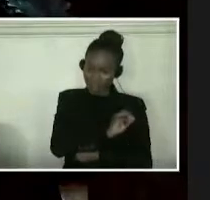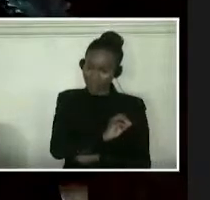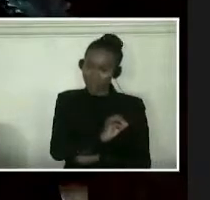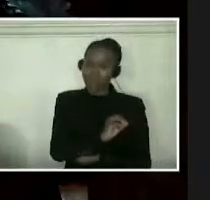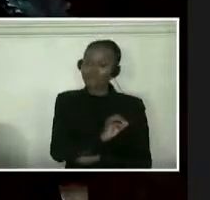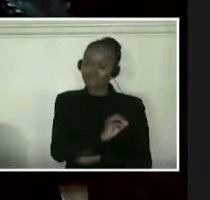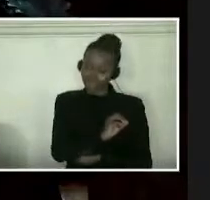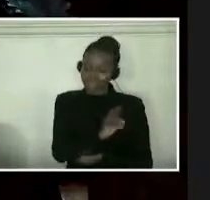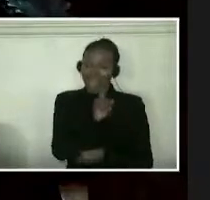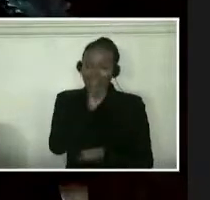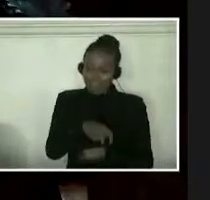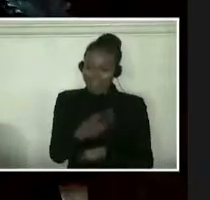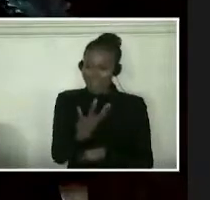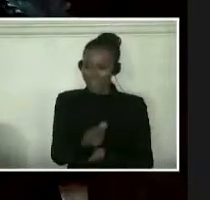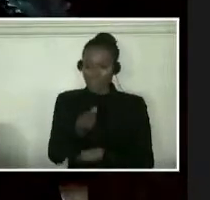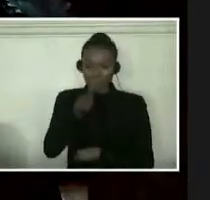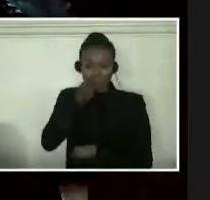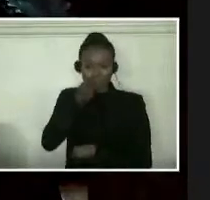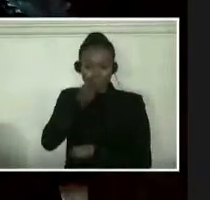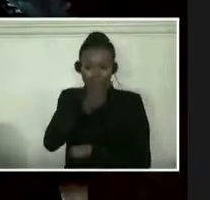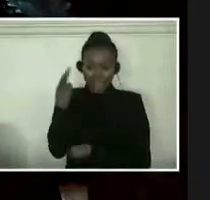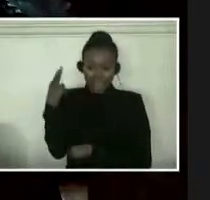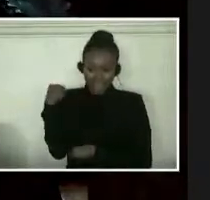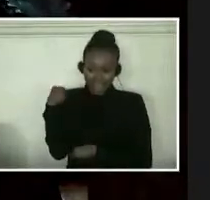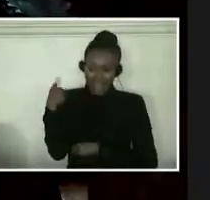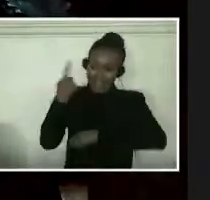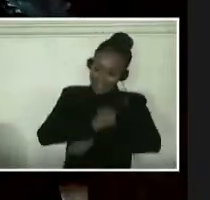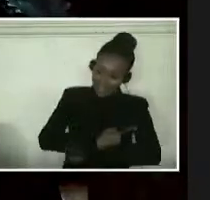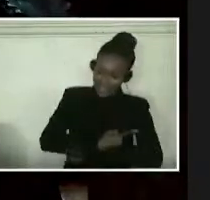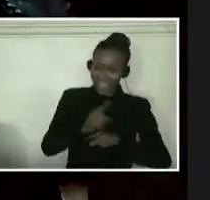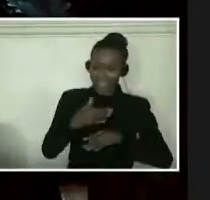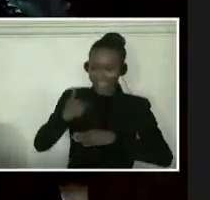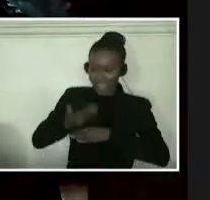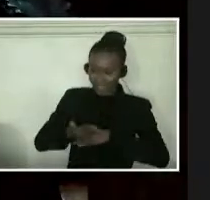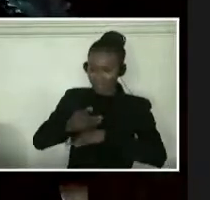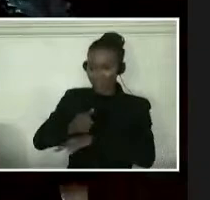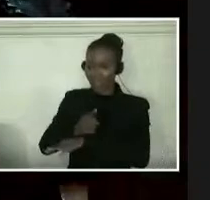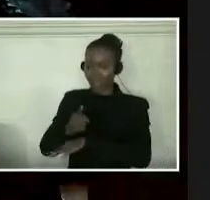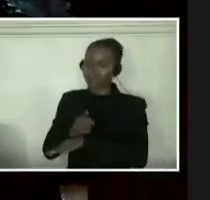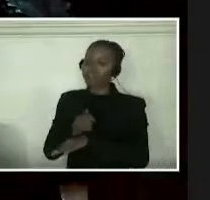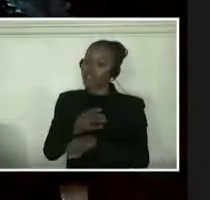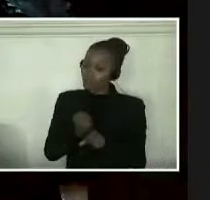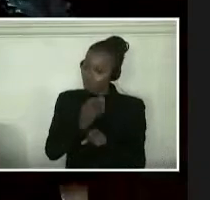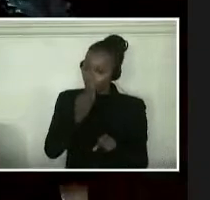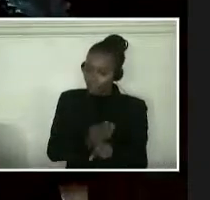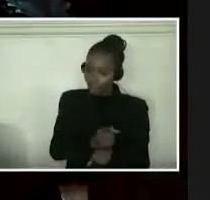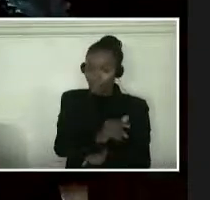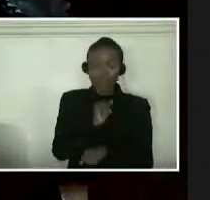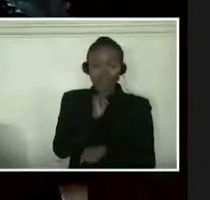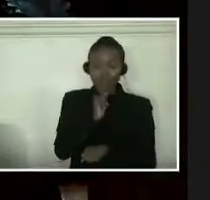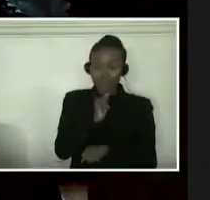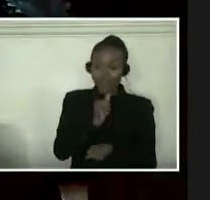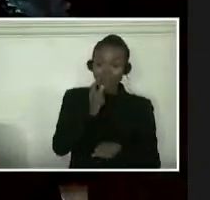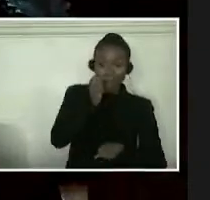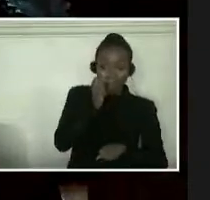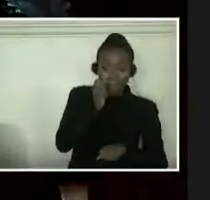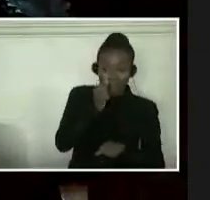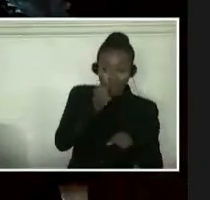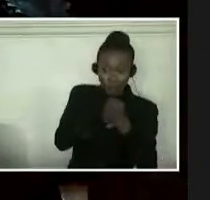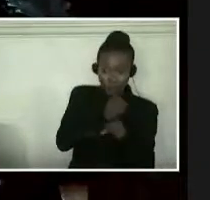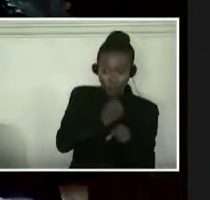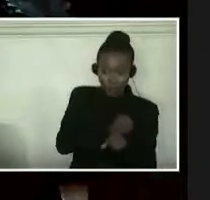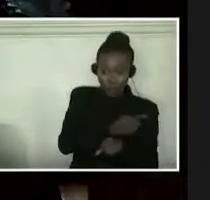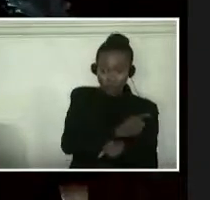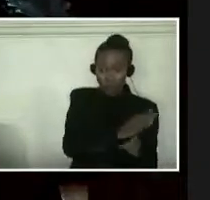the day and after hours particularly for those men who work late and are unable to access our facilities during the day chef